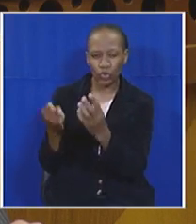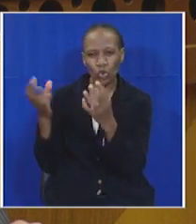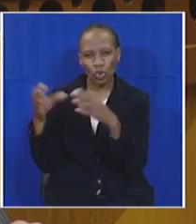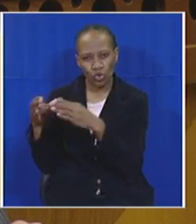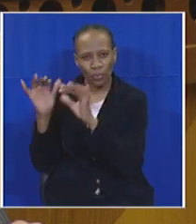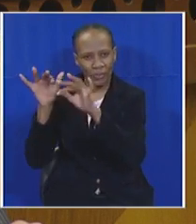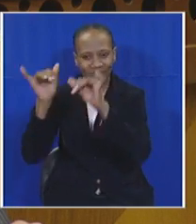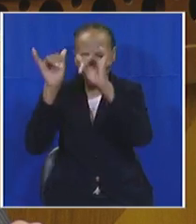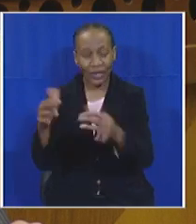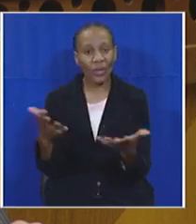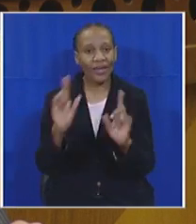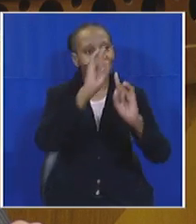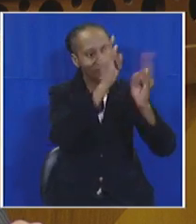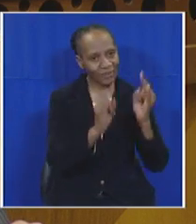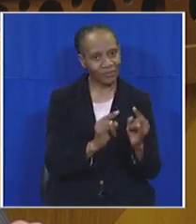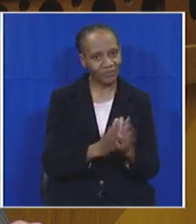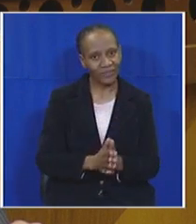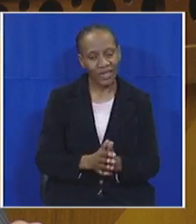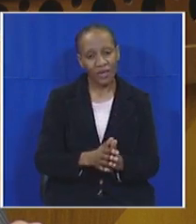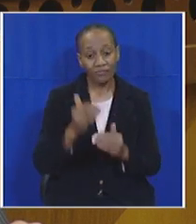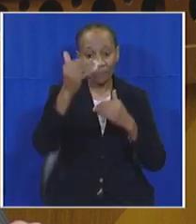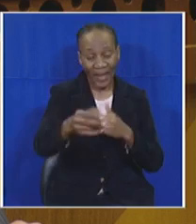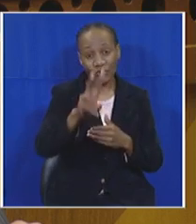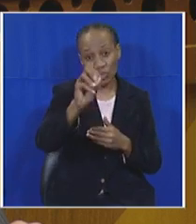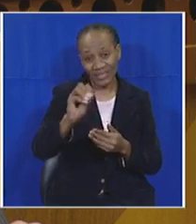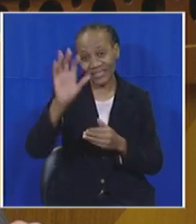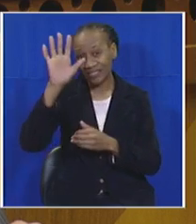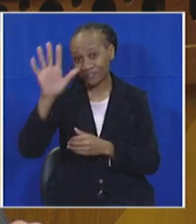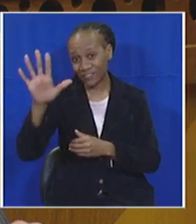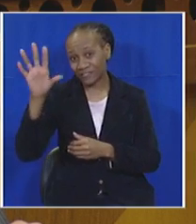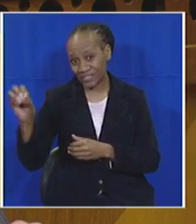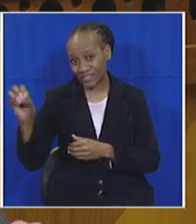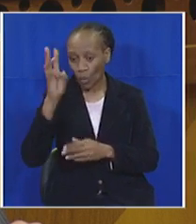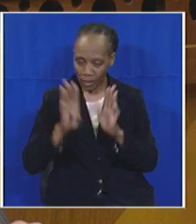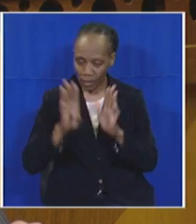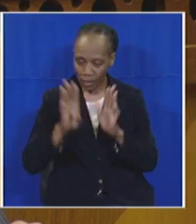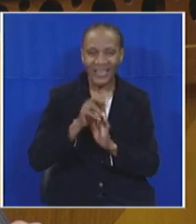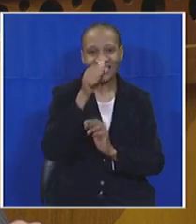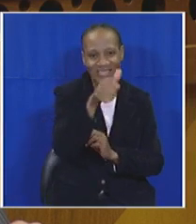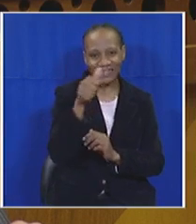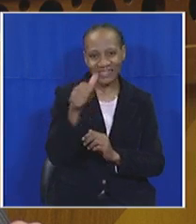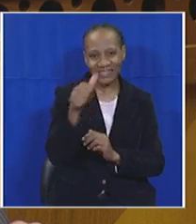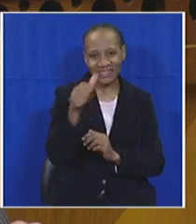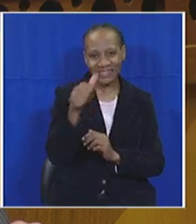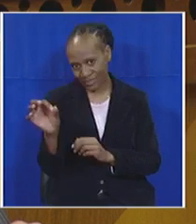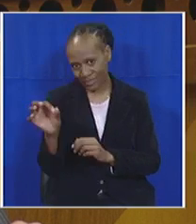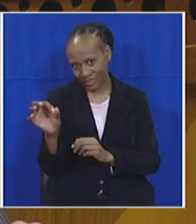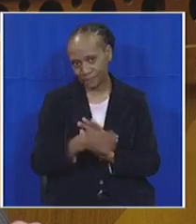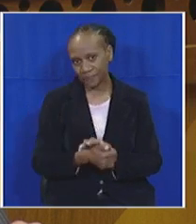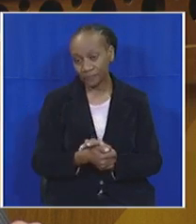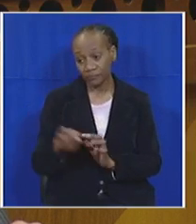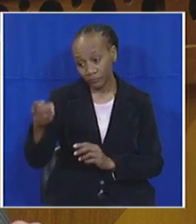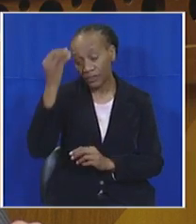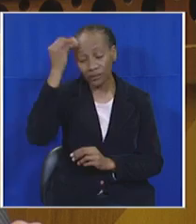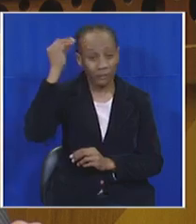urban areas. By 2050, this will increase to 66%. Bear in mind